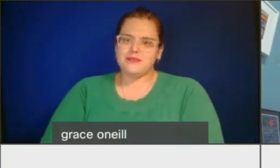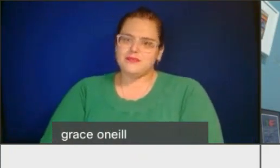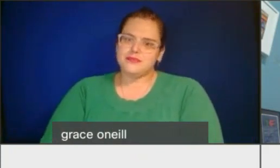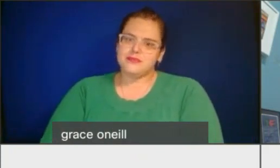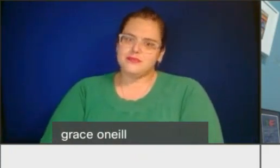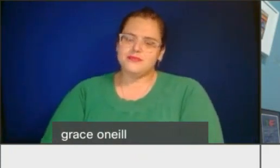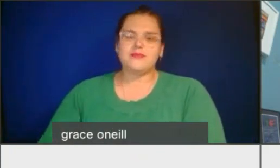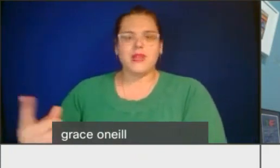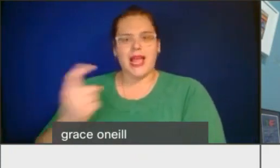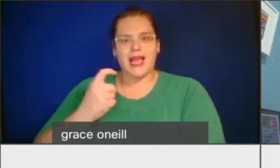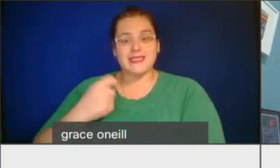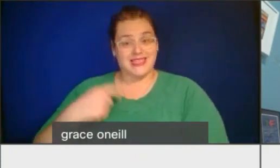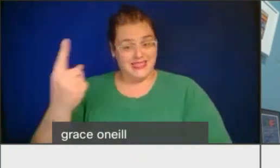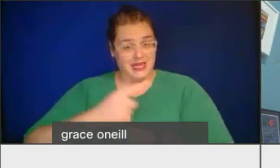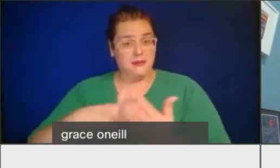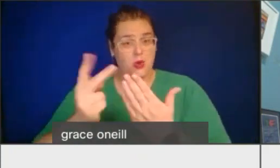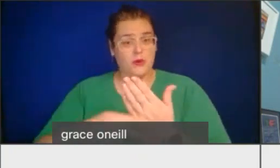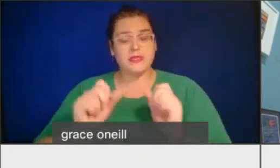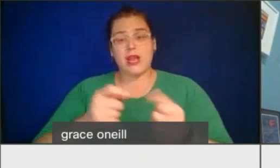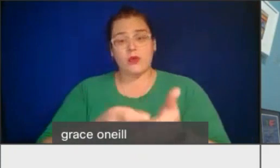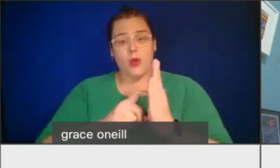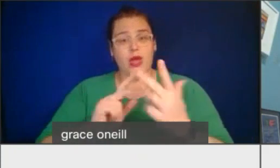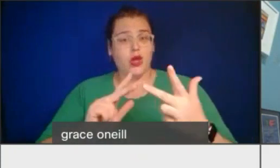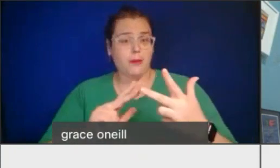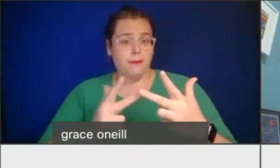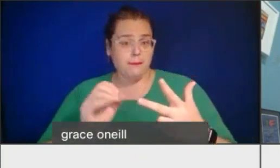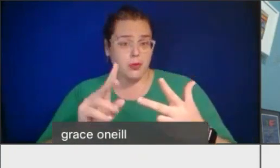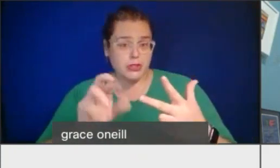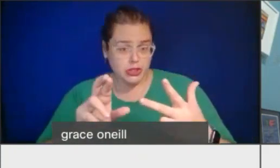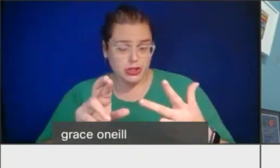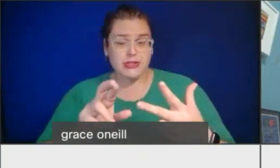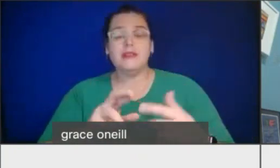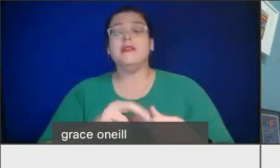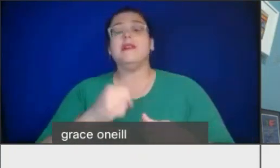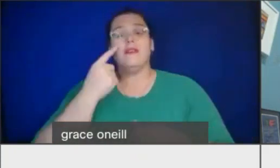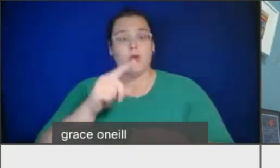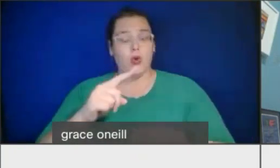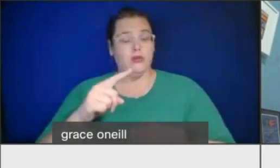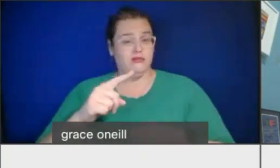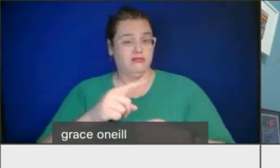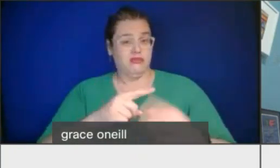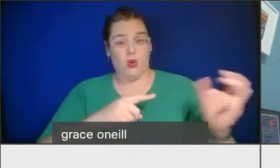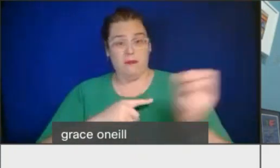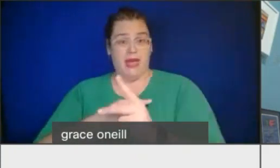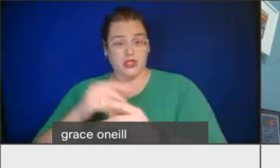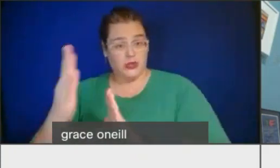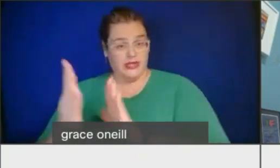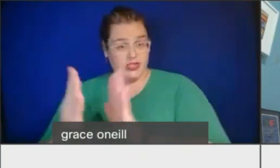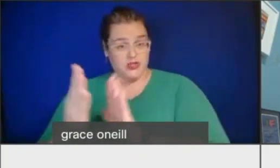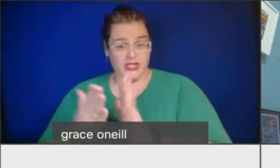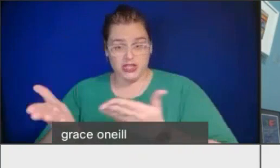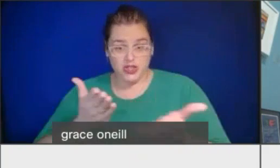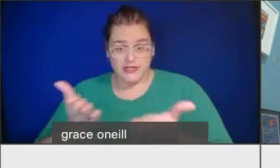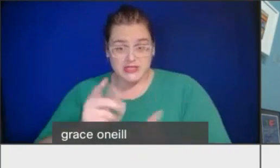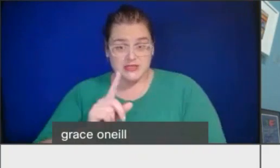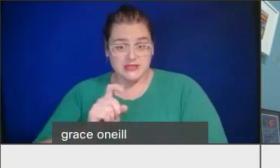Is it okay for day programs to require boosters as a condition of returning to in-person services? Would there be any issue